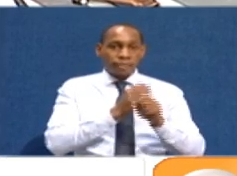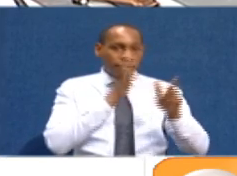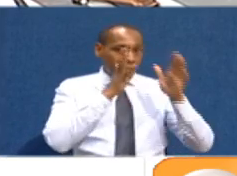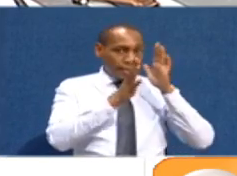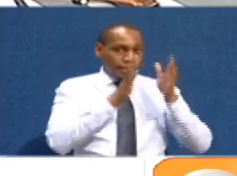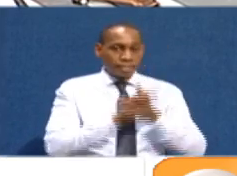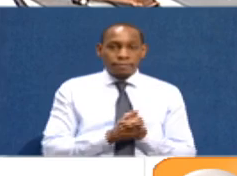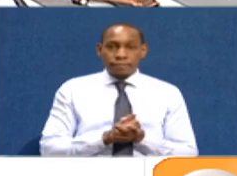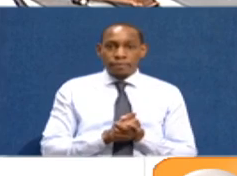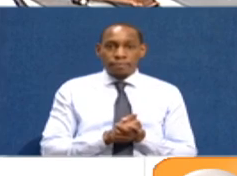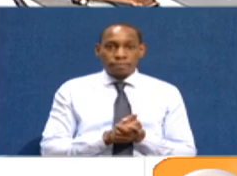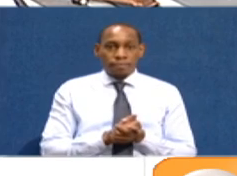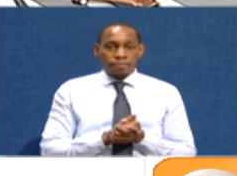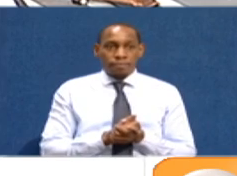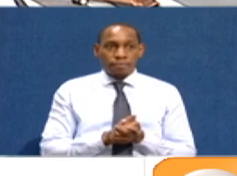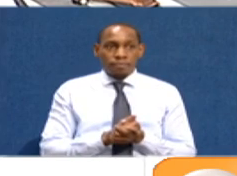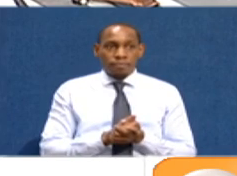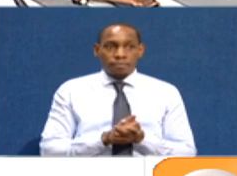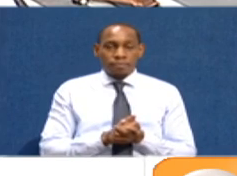Yeah. With Nickelodeon, yeah. Yeah.